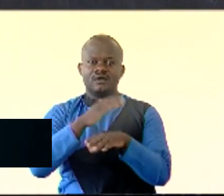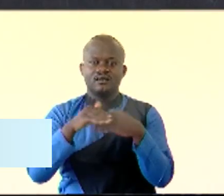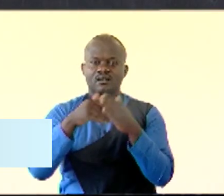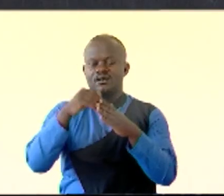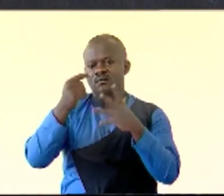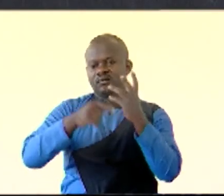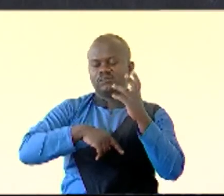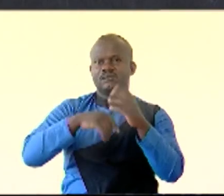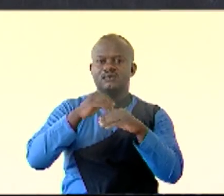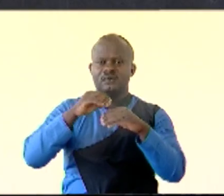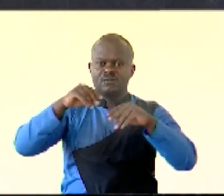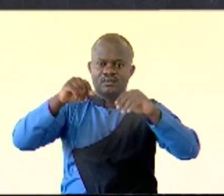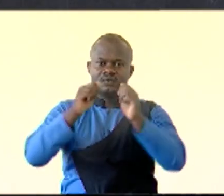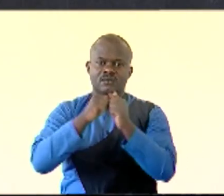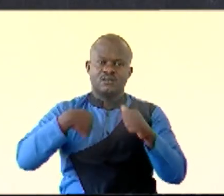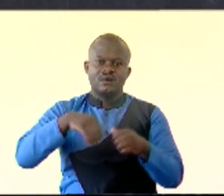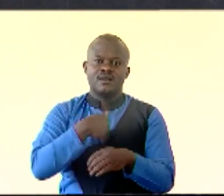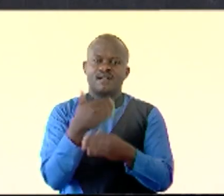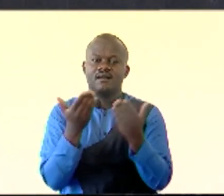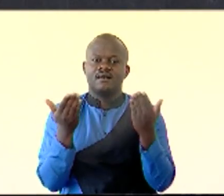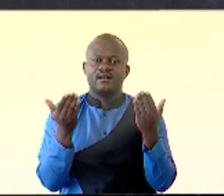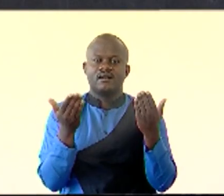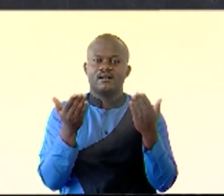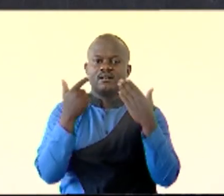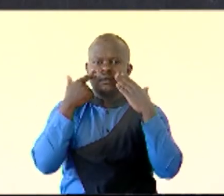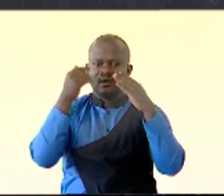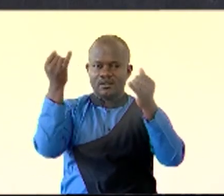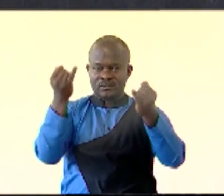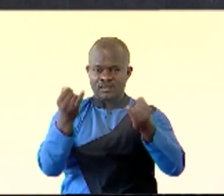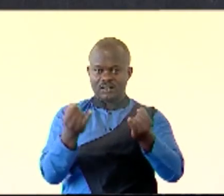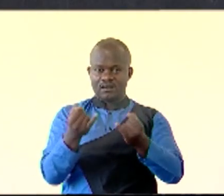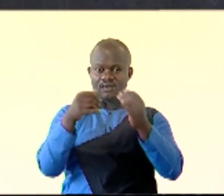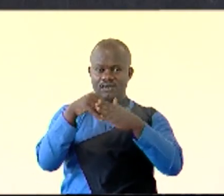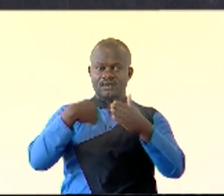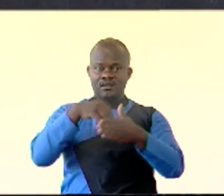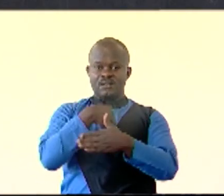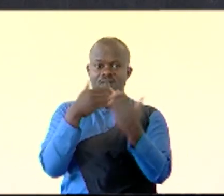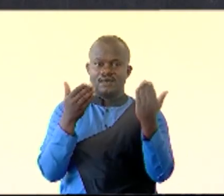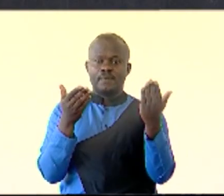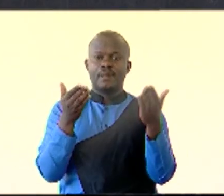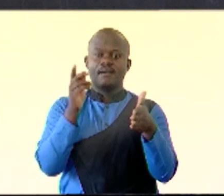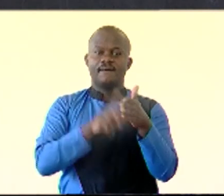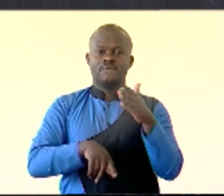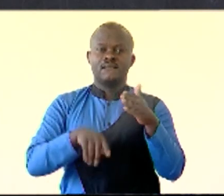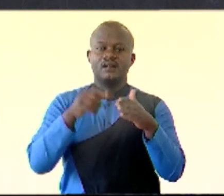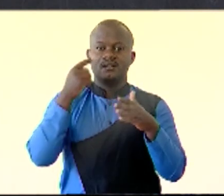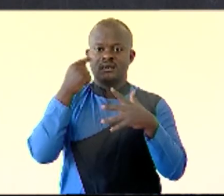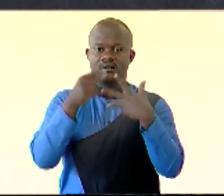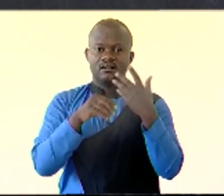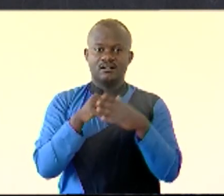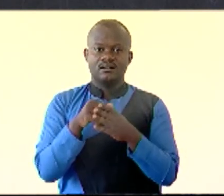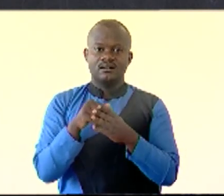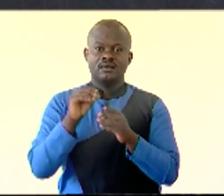the dust. We have here on the diagram, we have the flow of